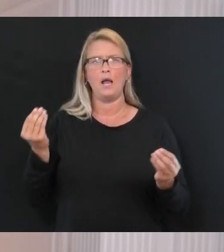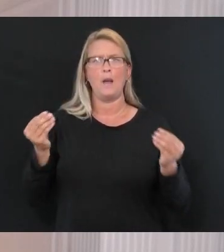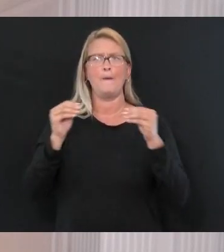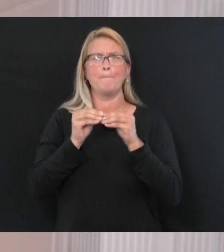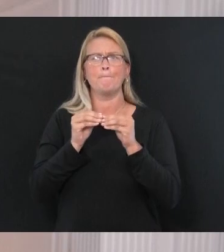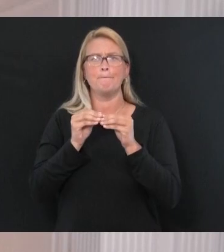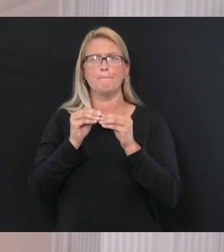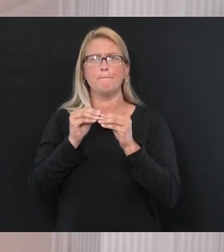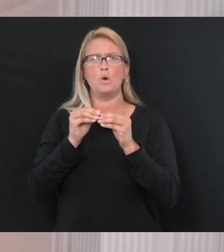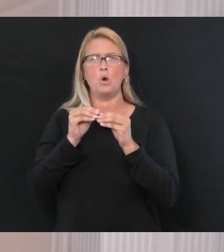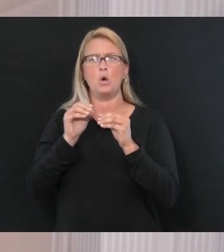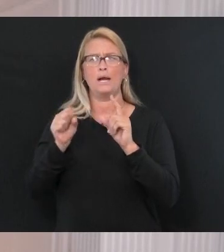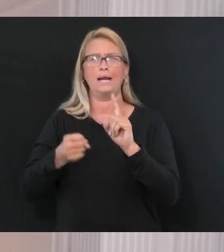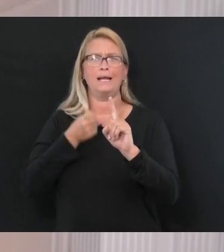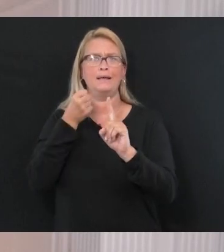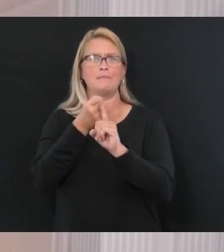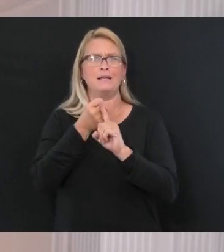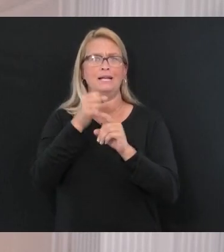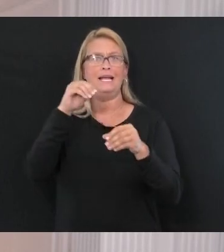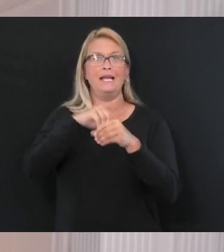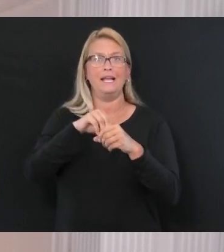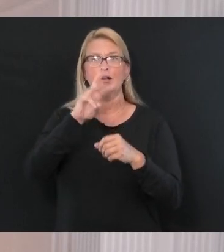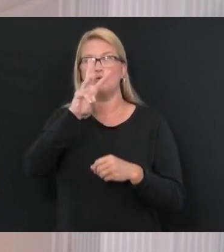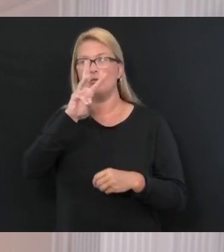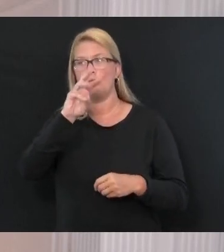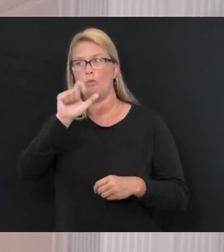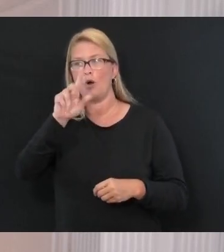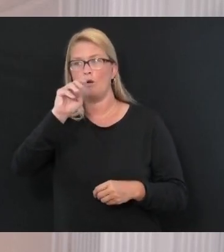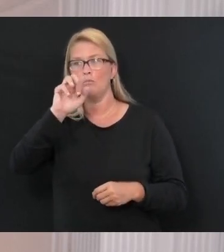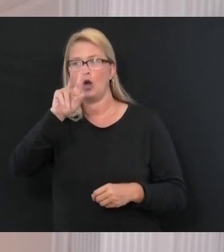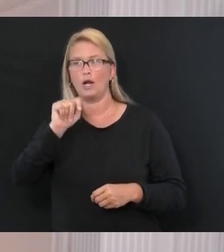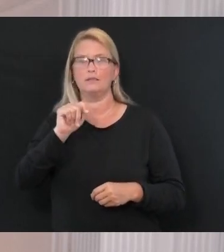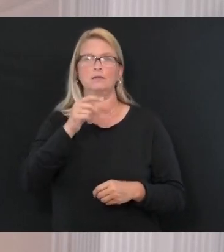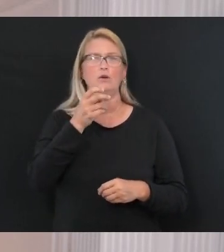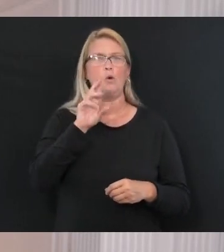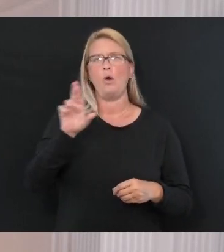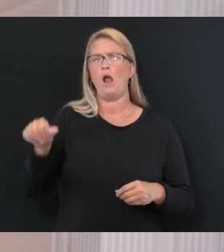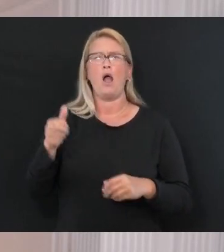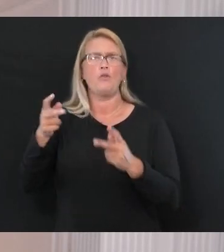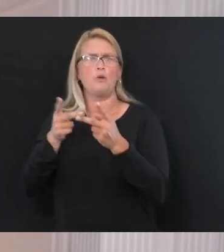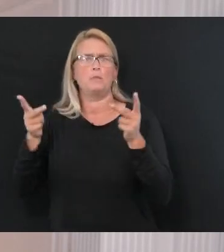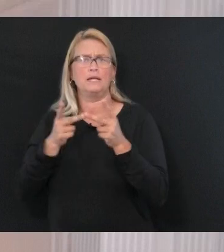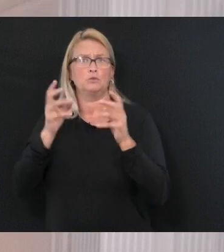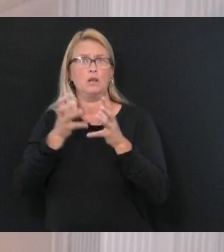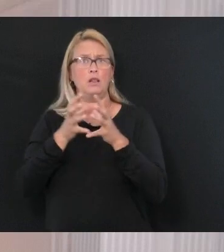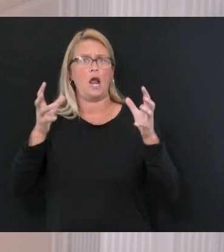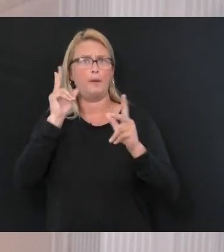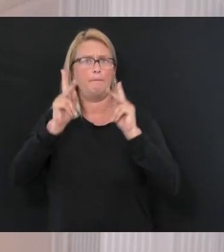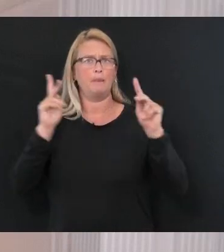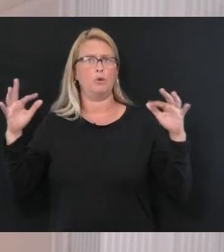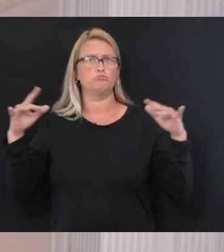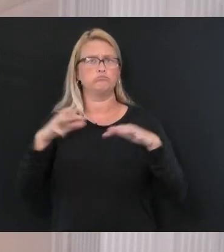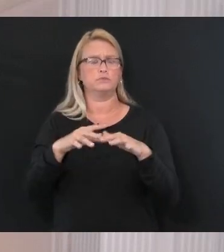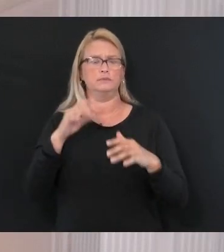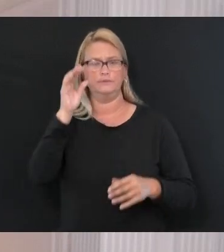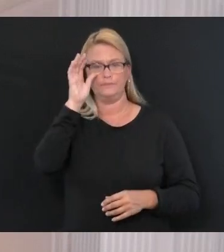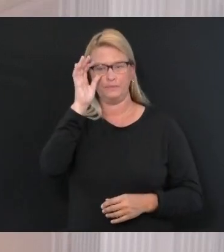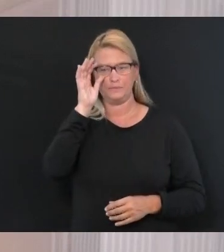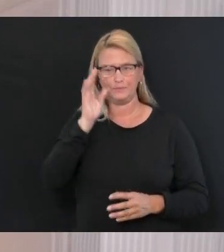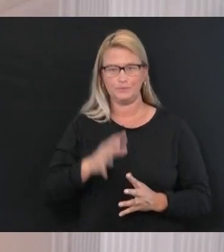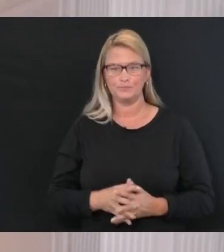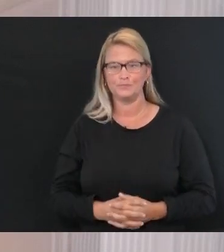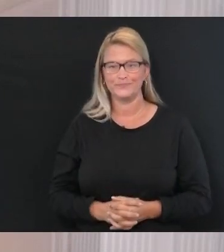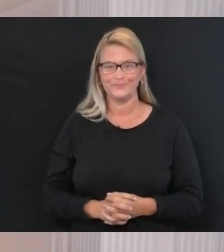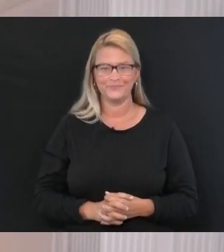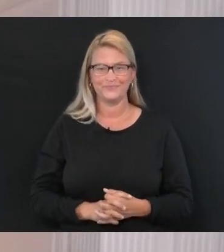say, Walmart or other stores or places where people are congregating. Hey, Bill, you're going to have to answer this.